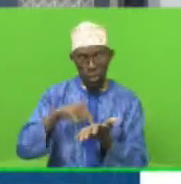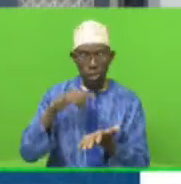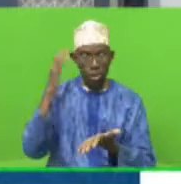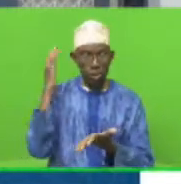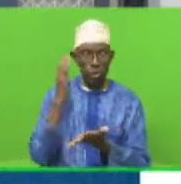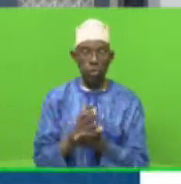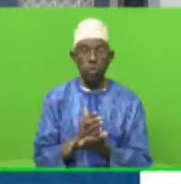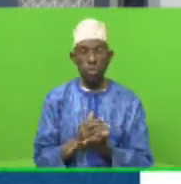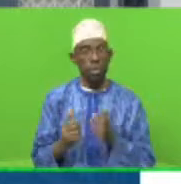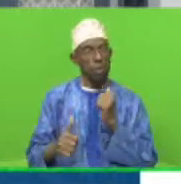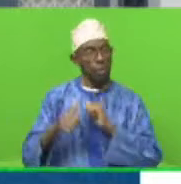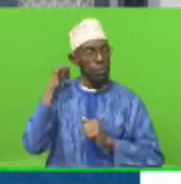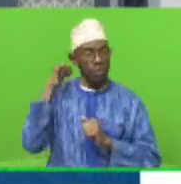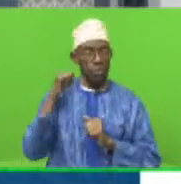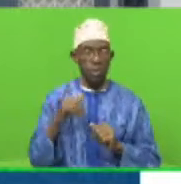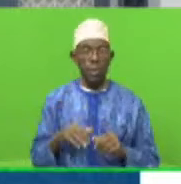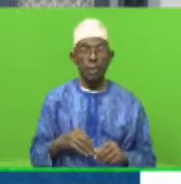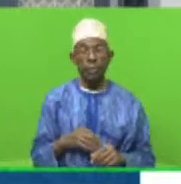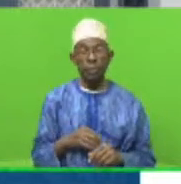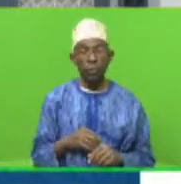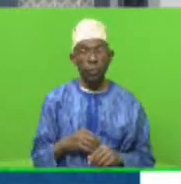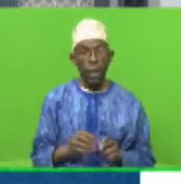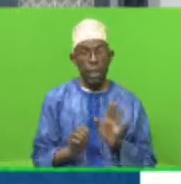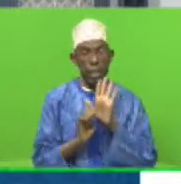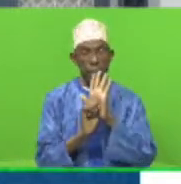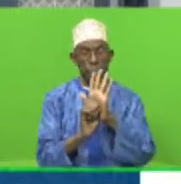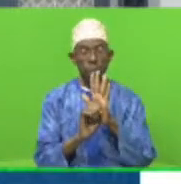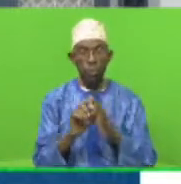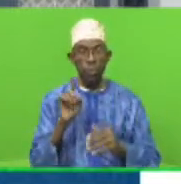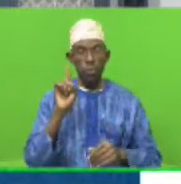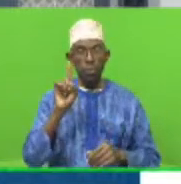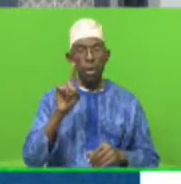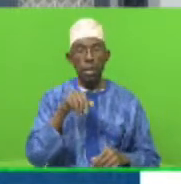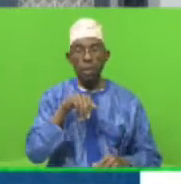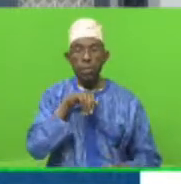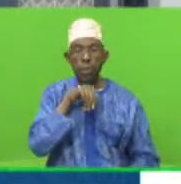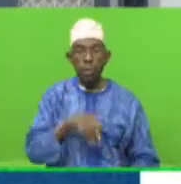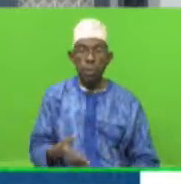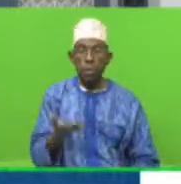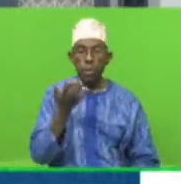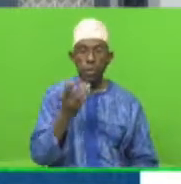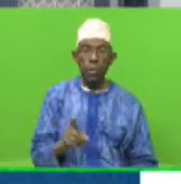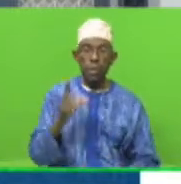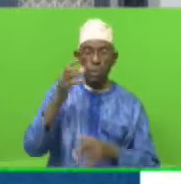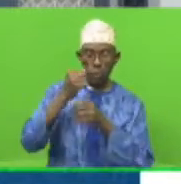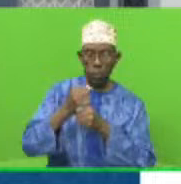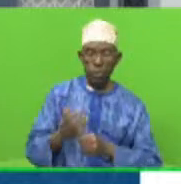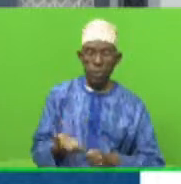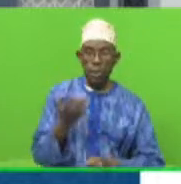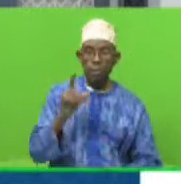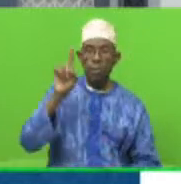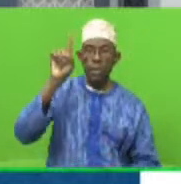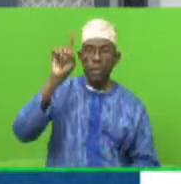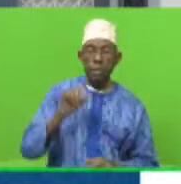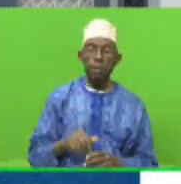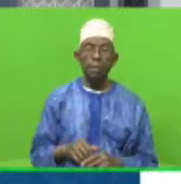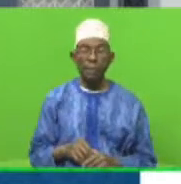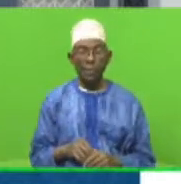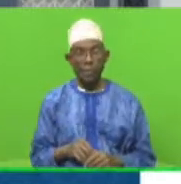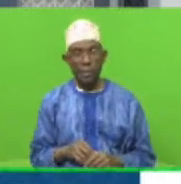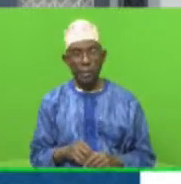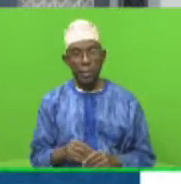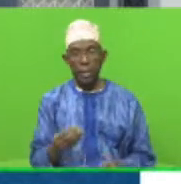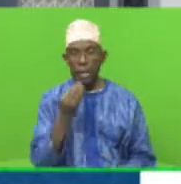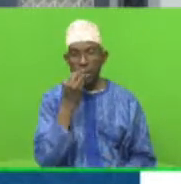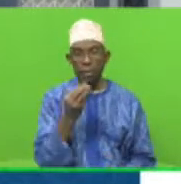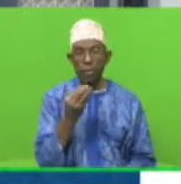truth, but you do not accept. One example. The Prophet sallallahu alaihi wasallam in hadith narrated by Abdurrahman ibn Sakhr al-Dawsi was